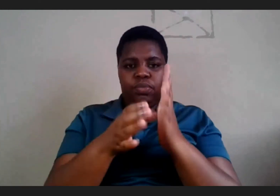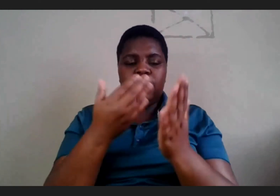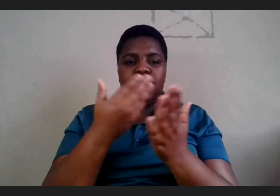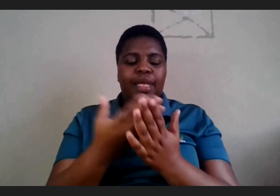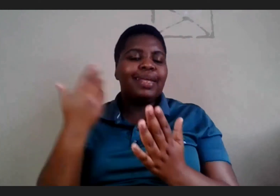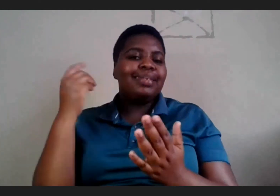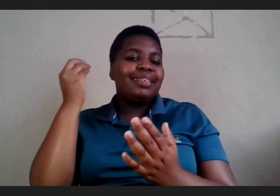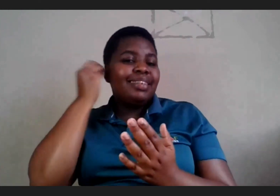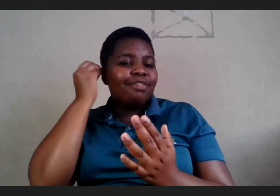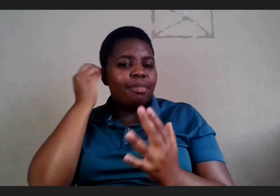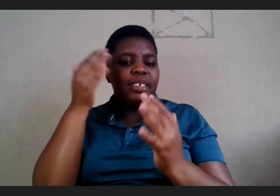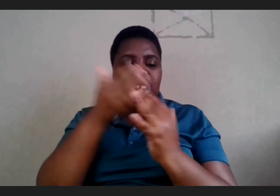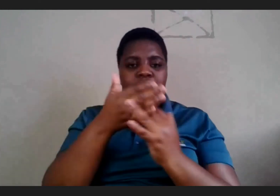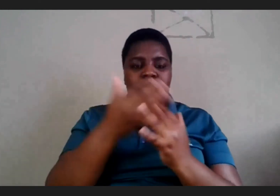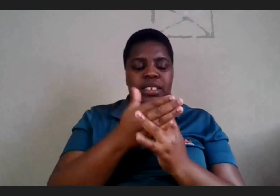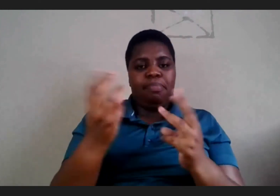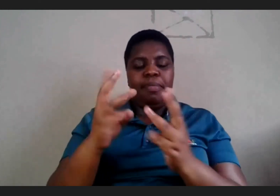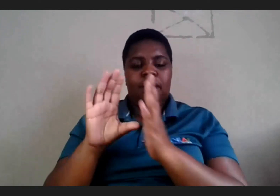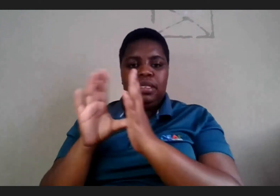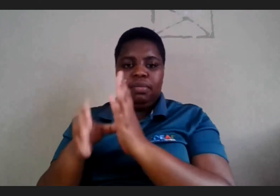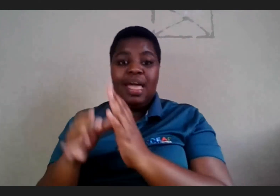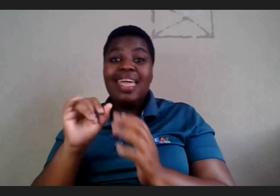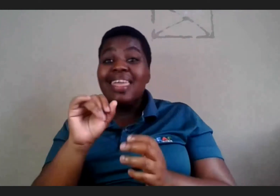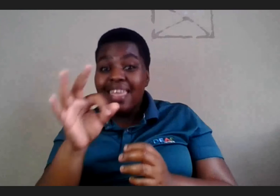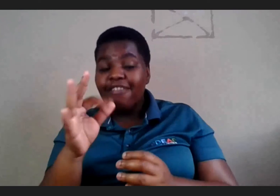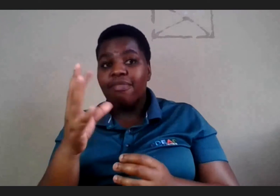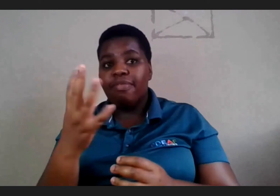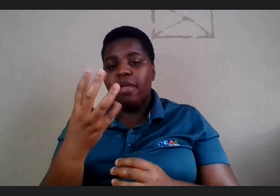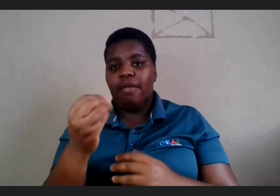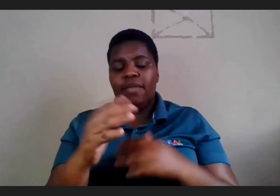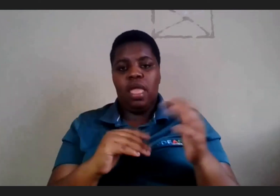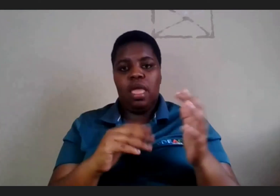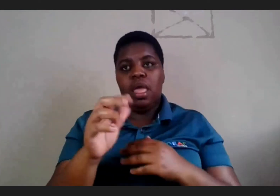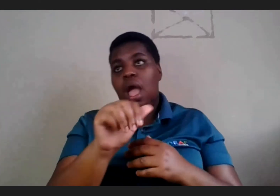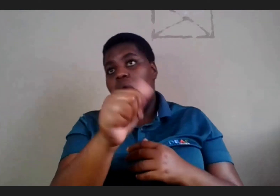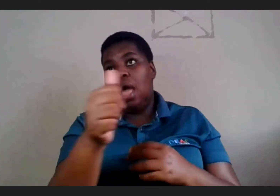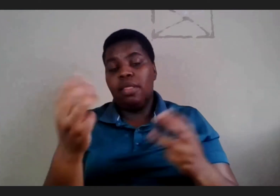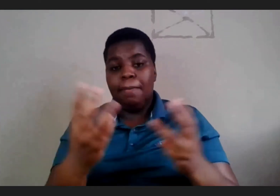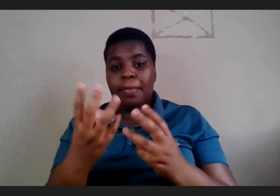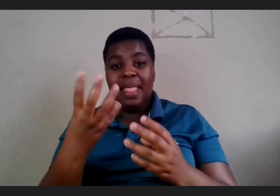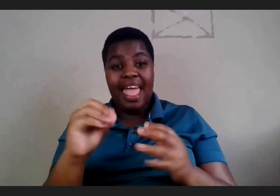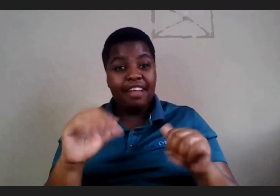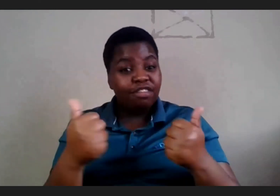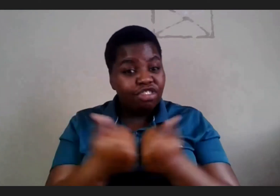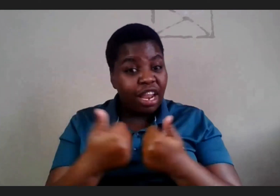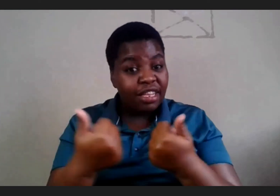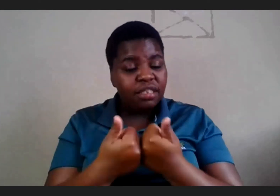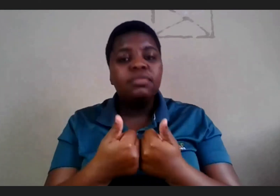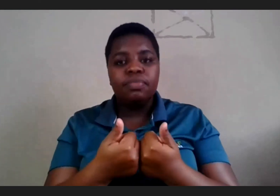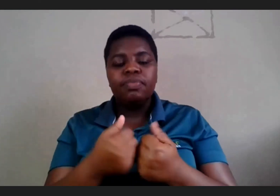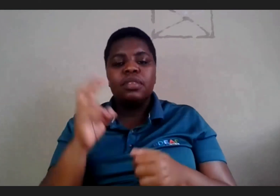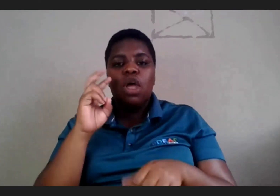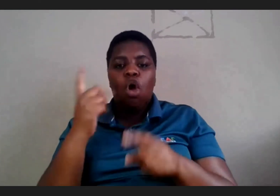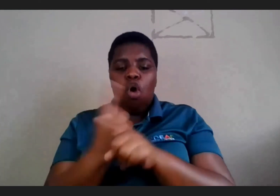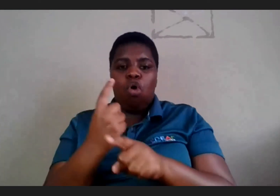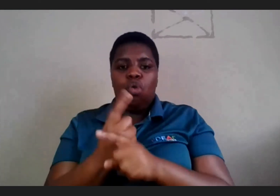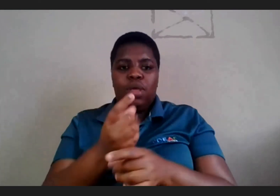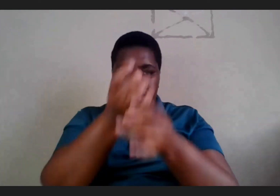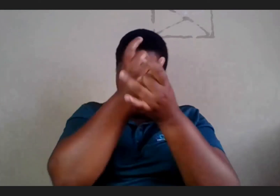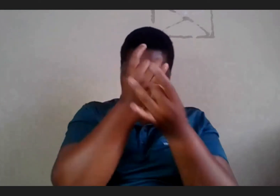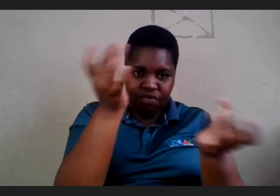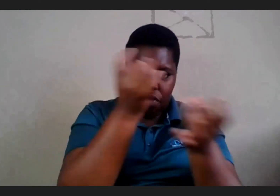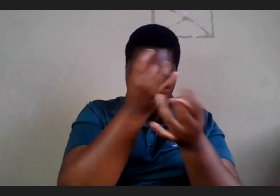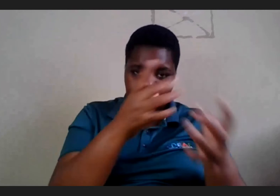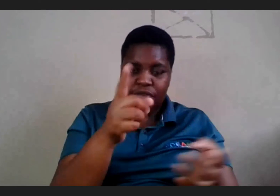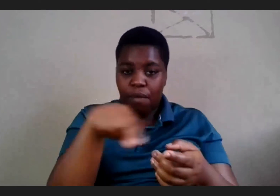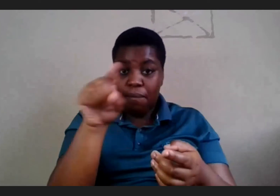information. And if there are people that are having challenges, they would need to inform the department so that we are able